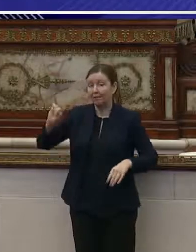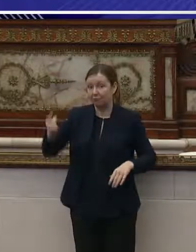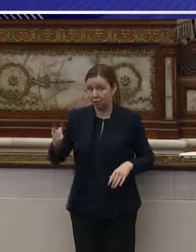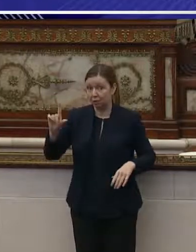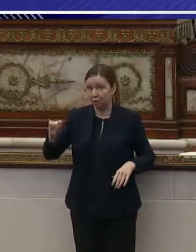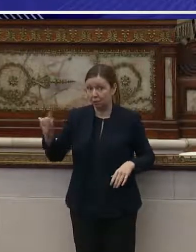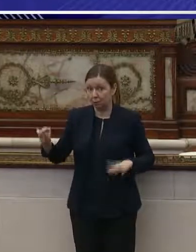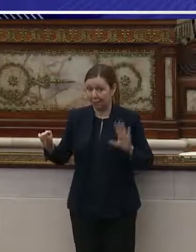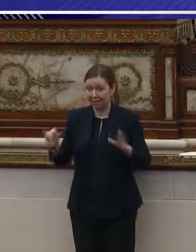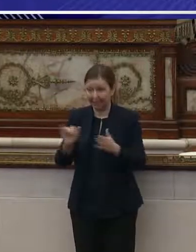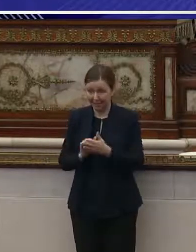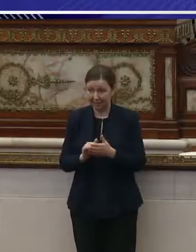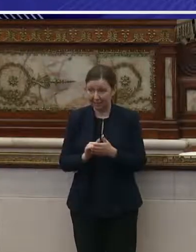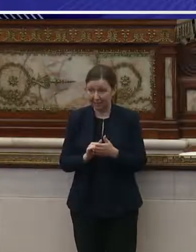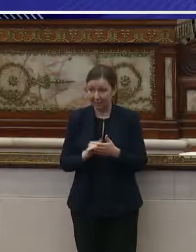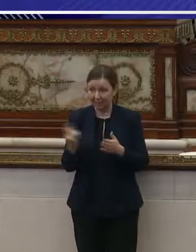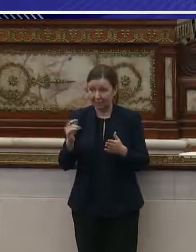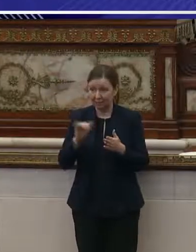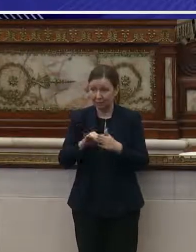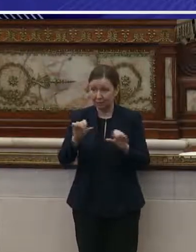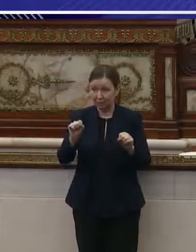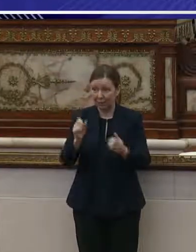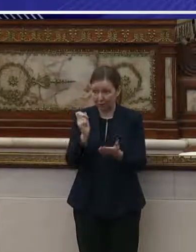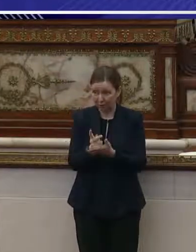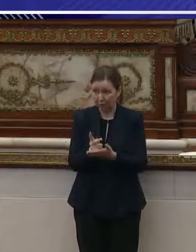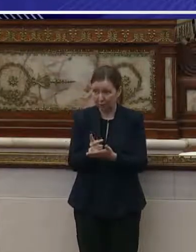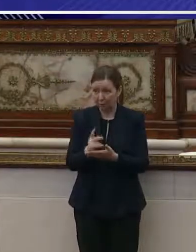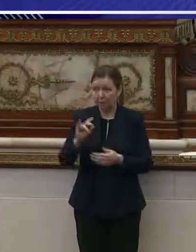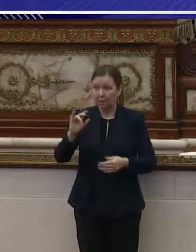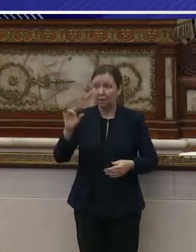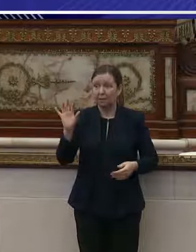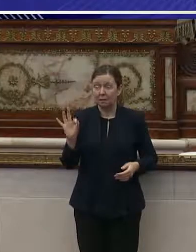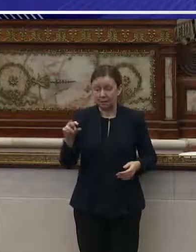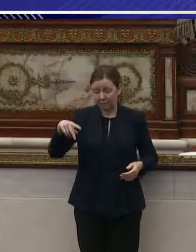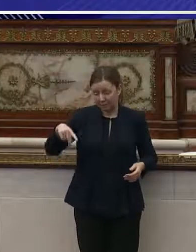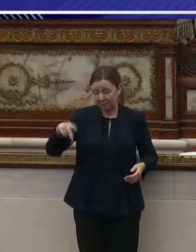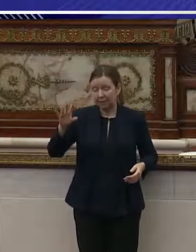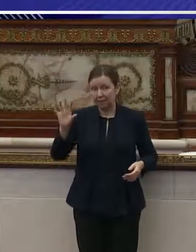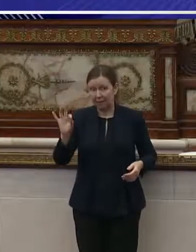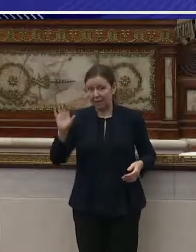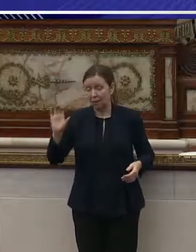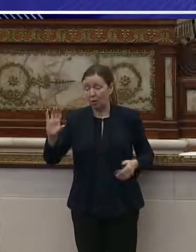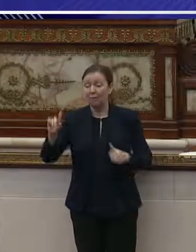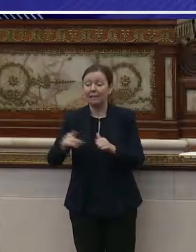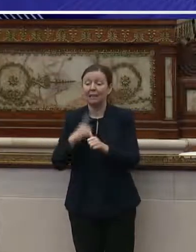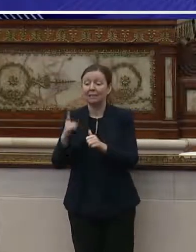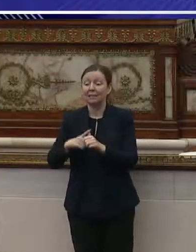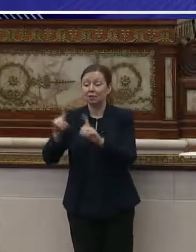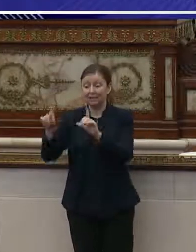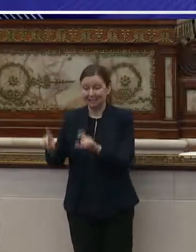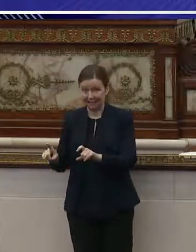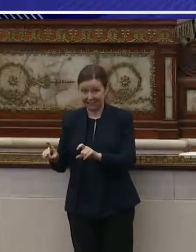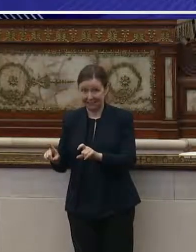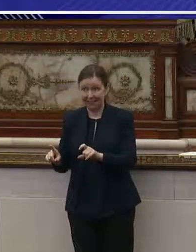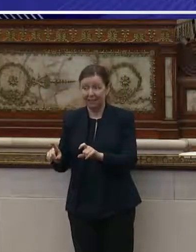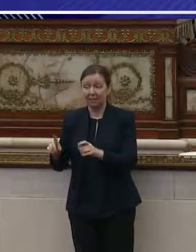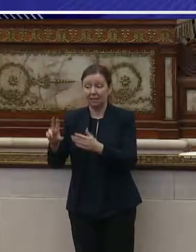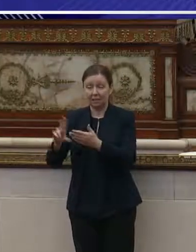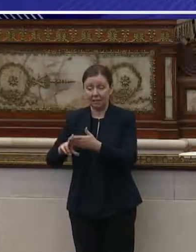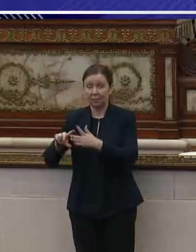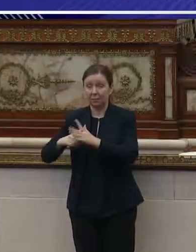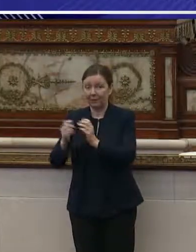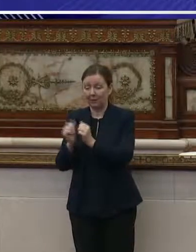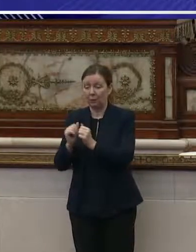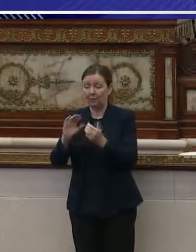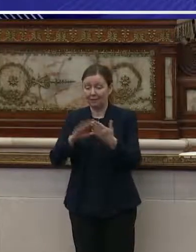2020. Is that something that you could confirm? Did Philly Fighting COVID's initial testing contract begin